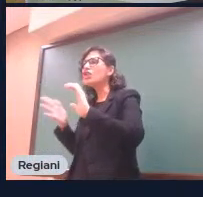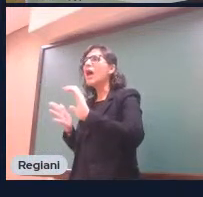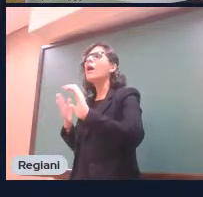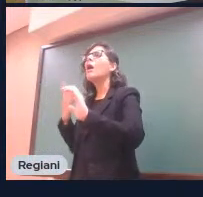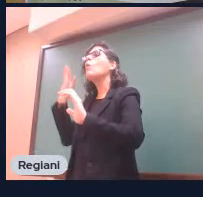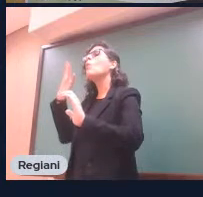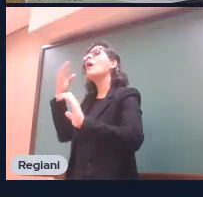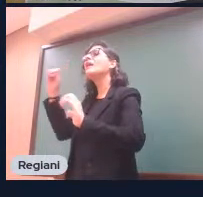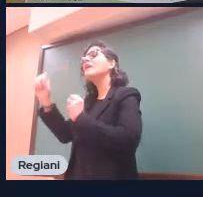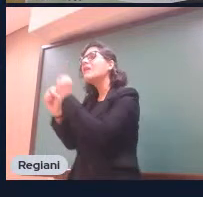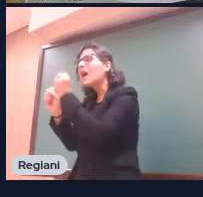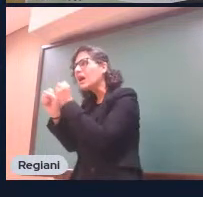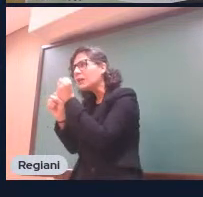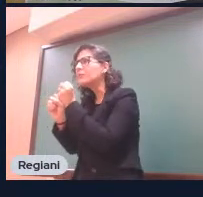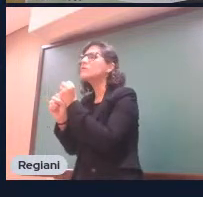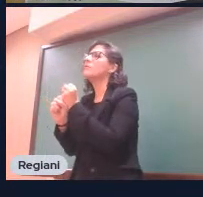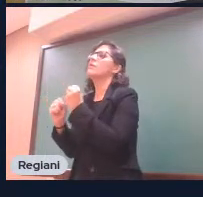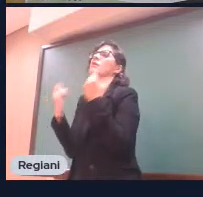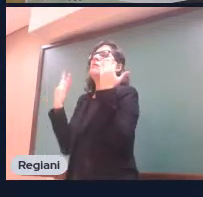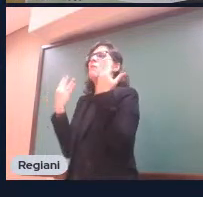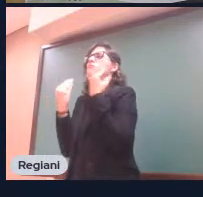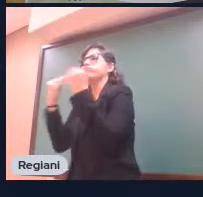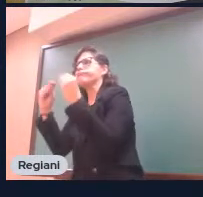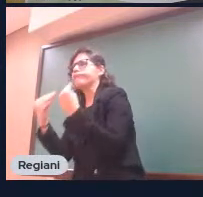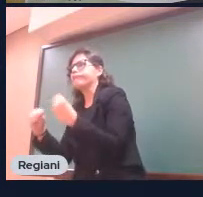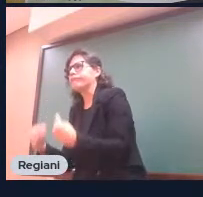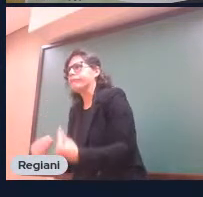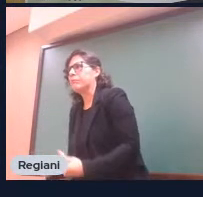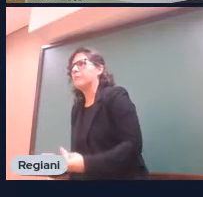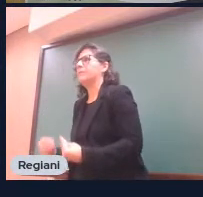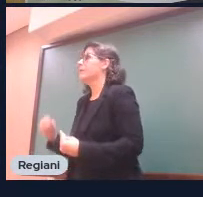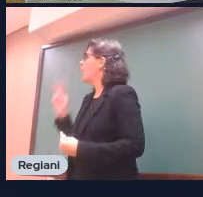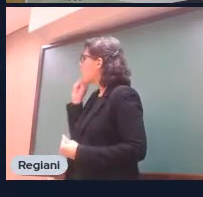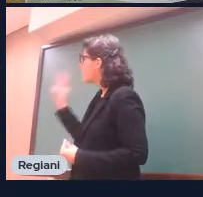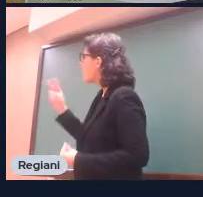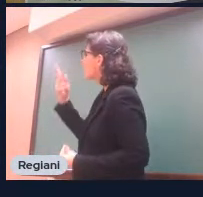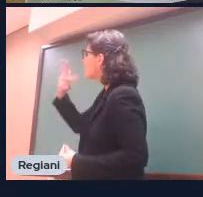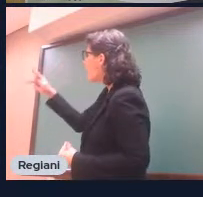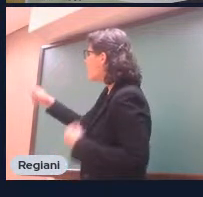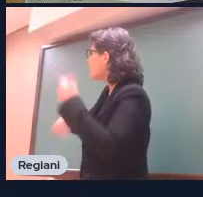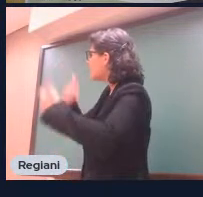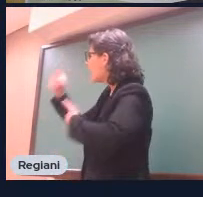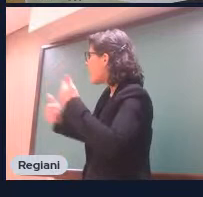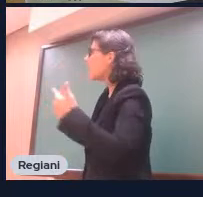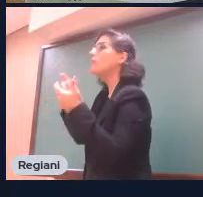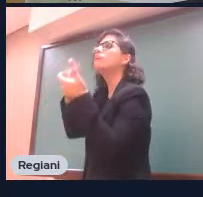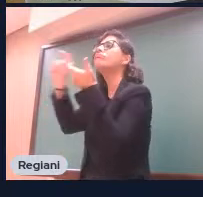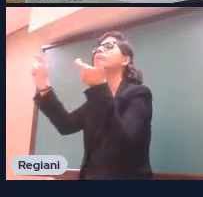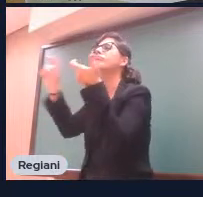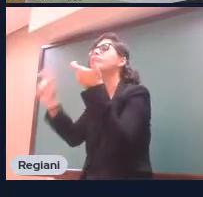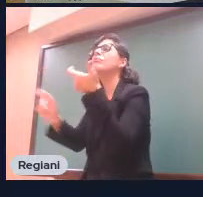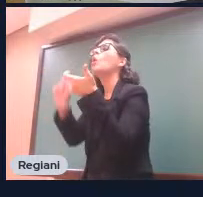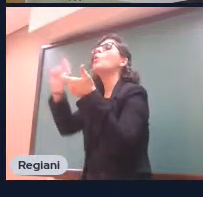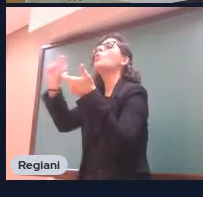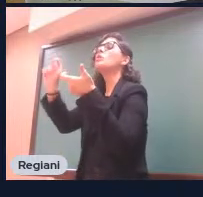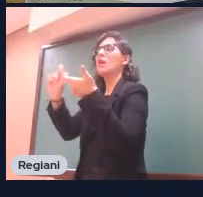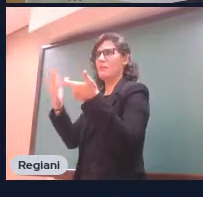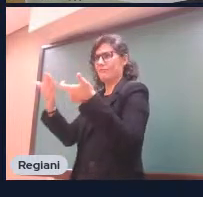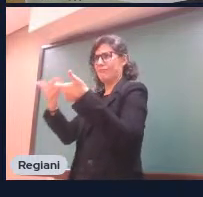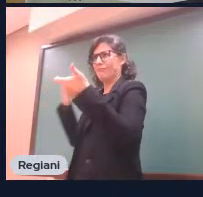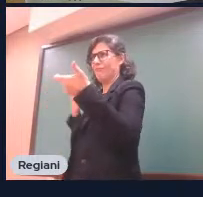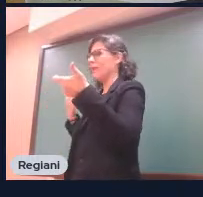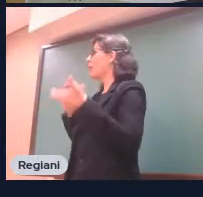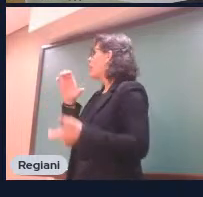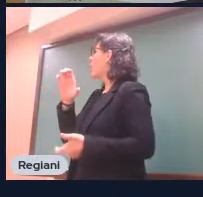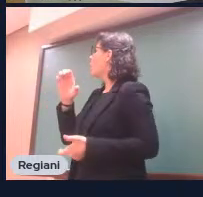already. Here you see him, his Festschrift, and his magnum opus. So what did he do for the first cobalt?